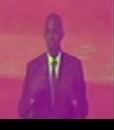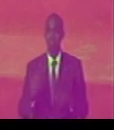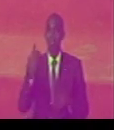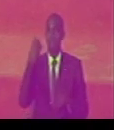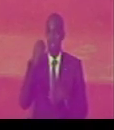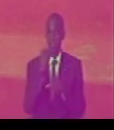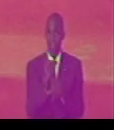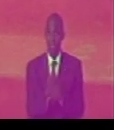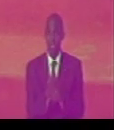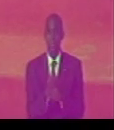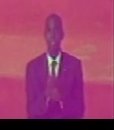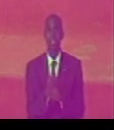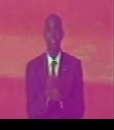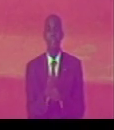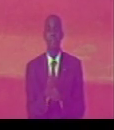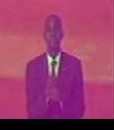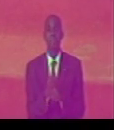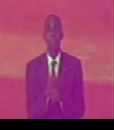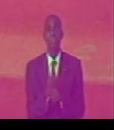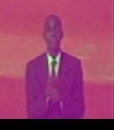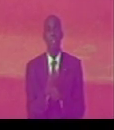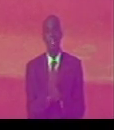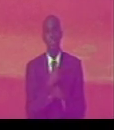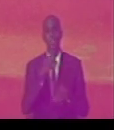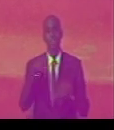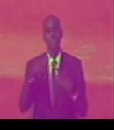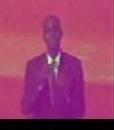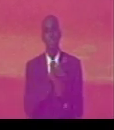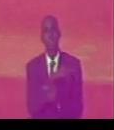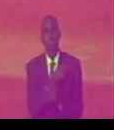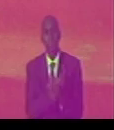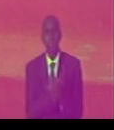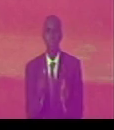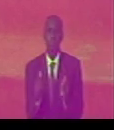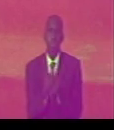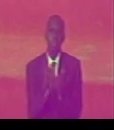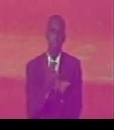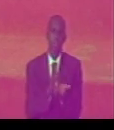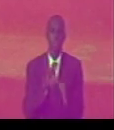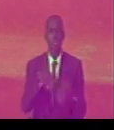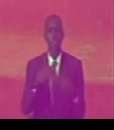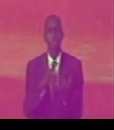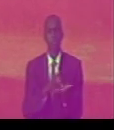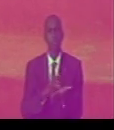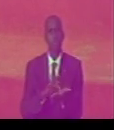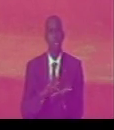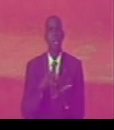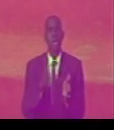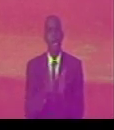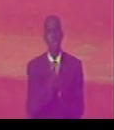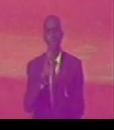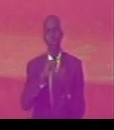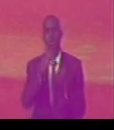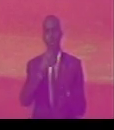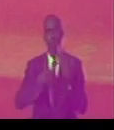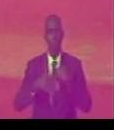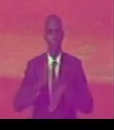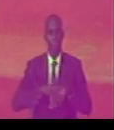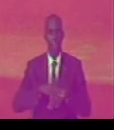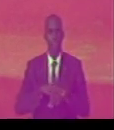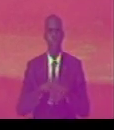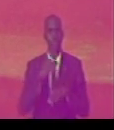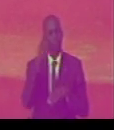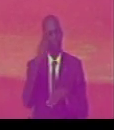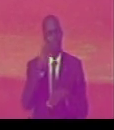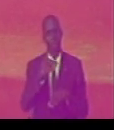region. Same thing happened to me last year, and I went to the hospital, Air Force Base Hospital. After going there, I met the doctor. They gave